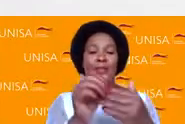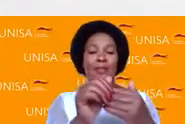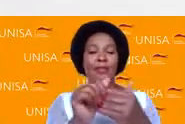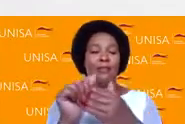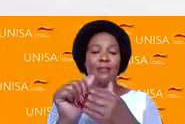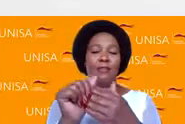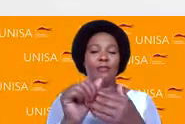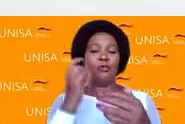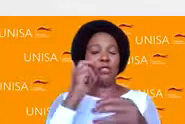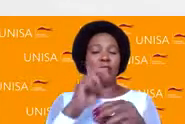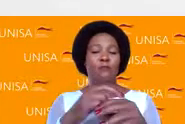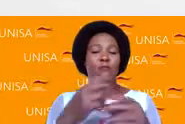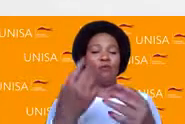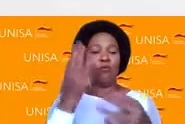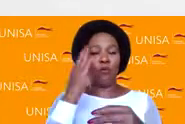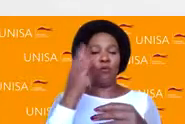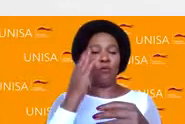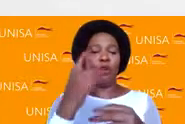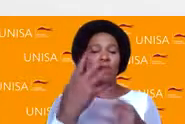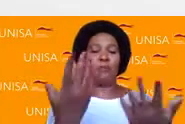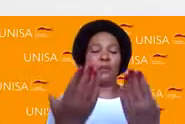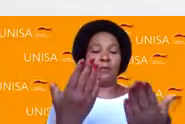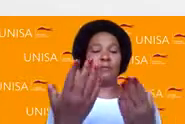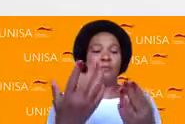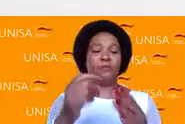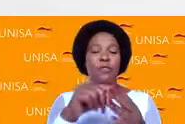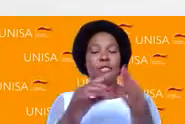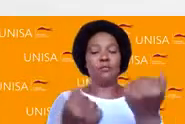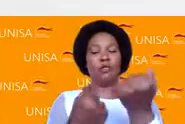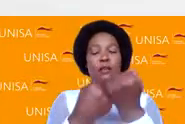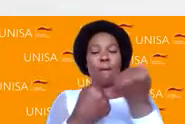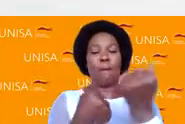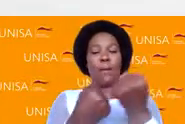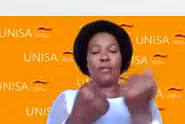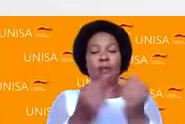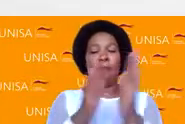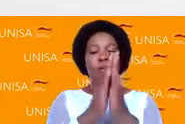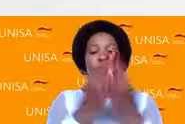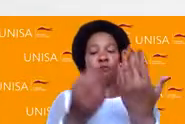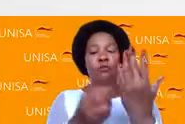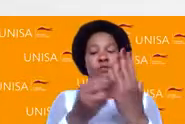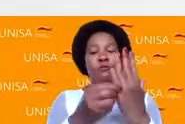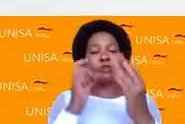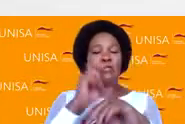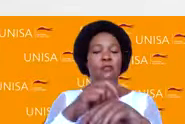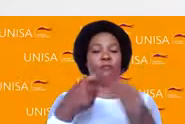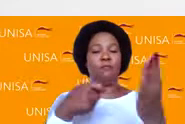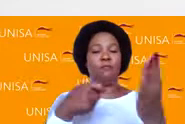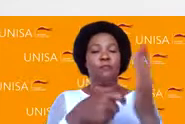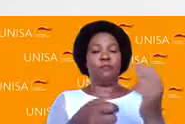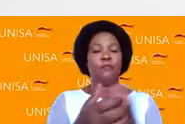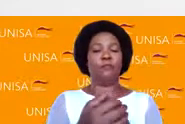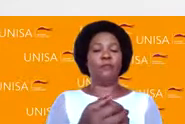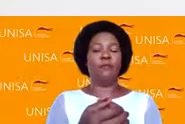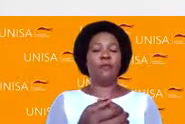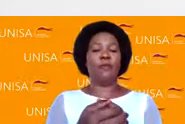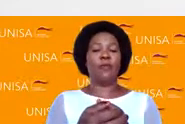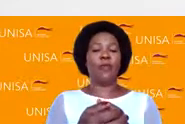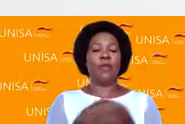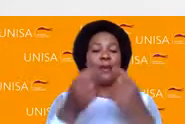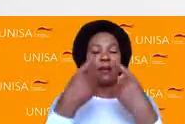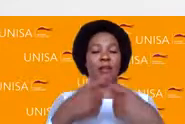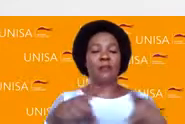guide is even there just to support the textbook that you need to buy. And then very importantly, announcements, go check